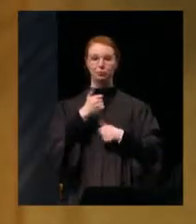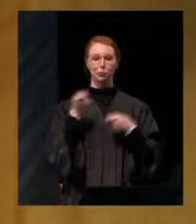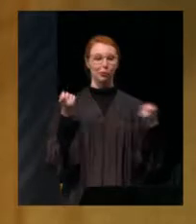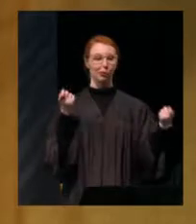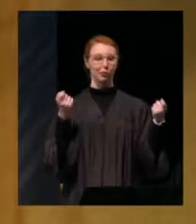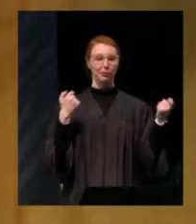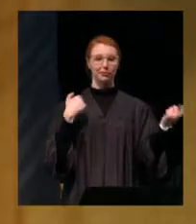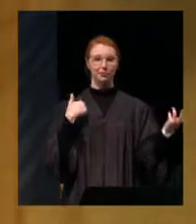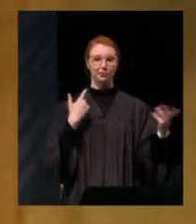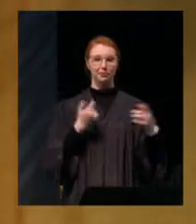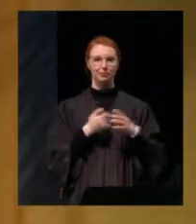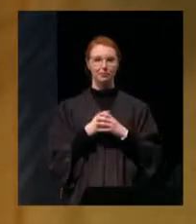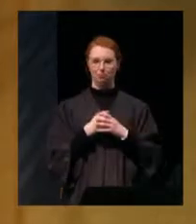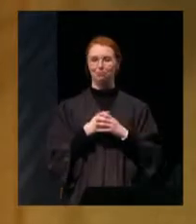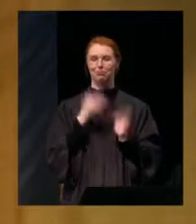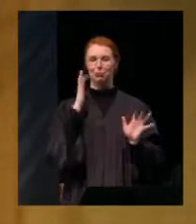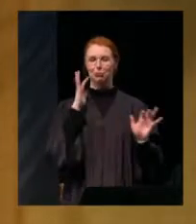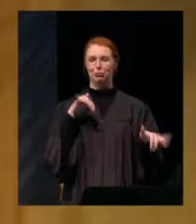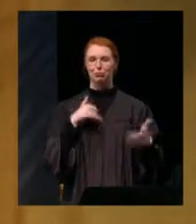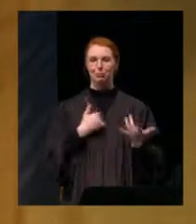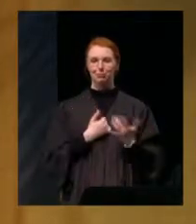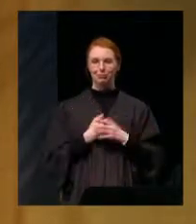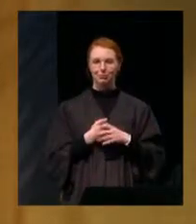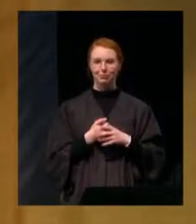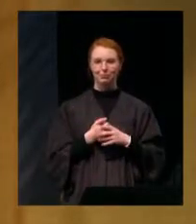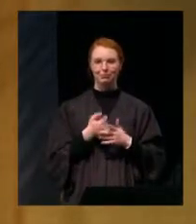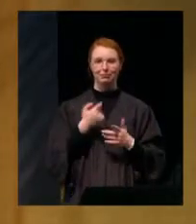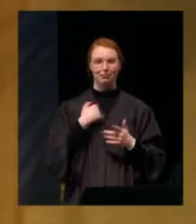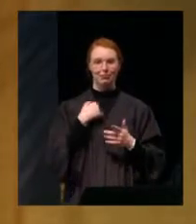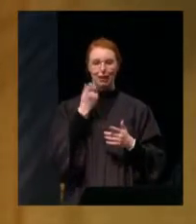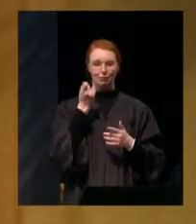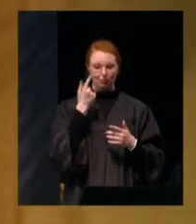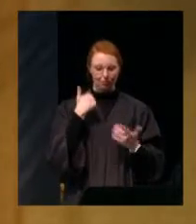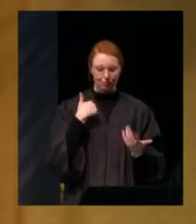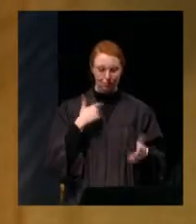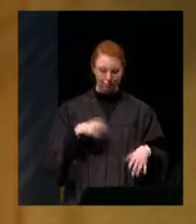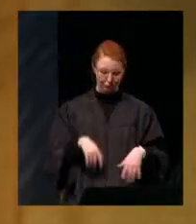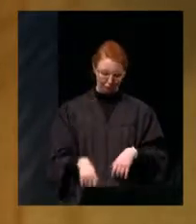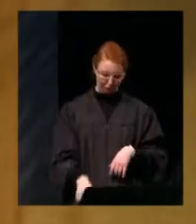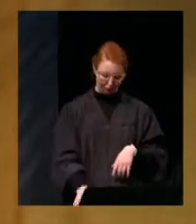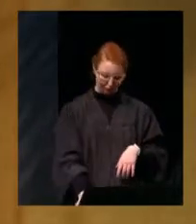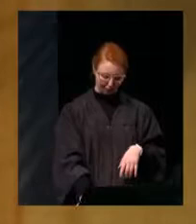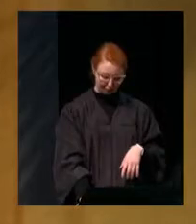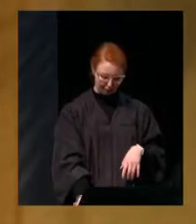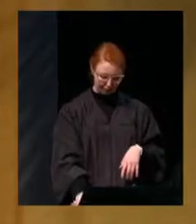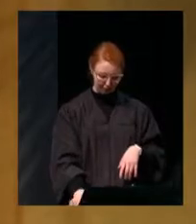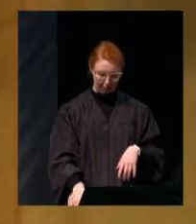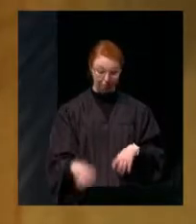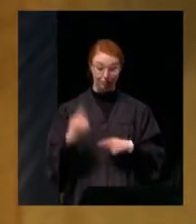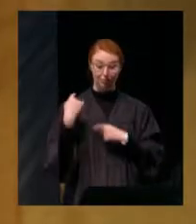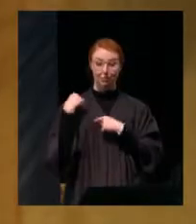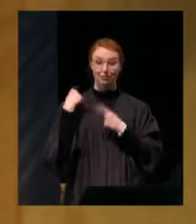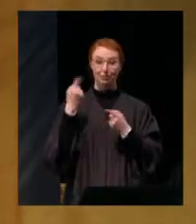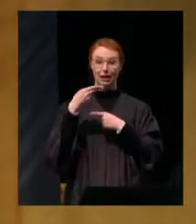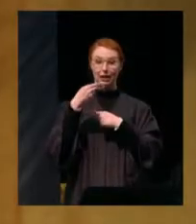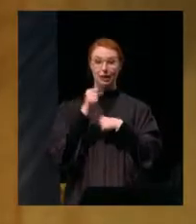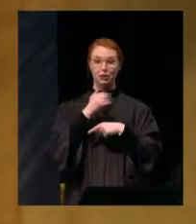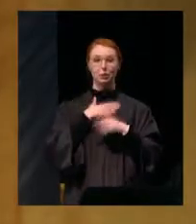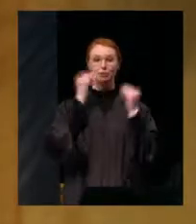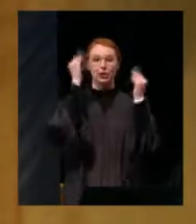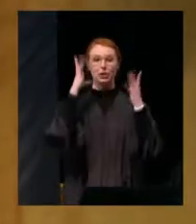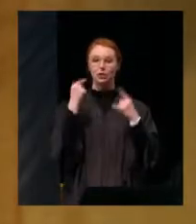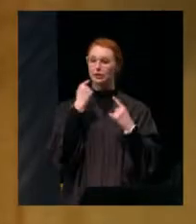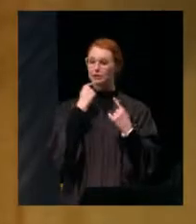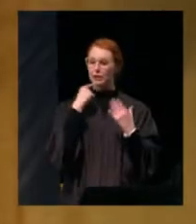person. Can you believe that? I was shocked when I read this. All throughout high school, our teachers have taught us